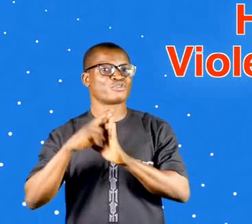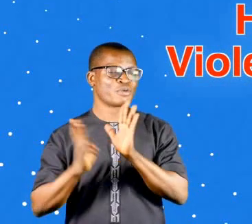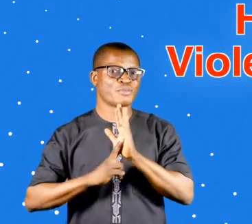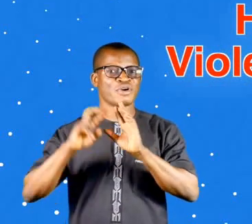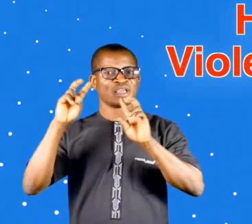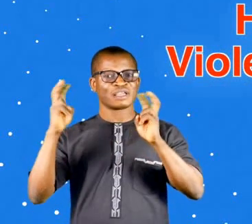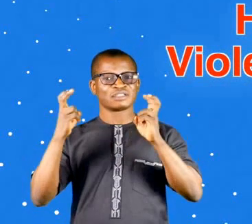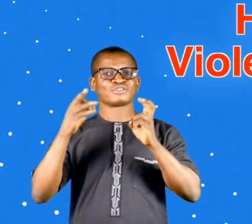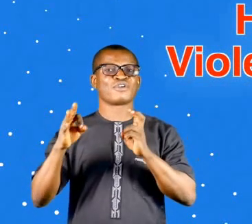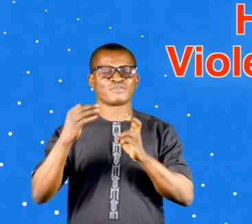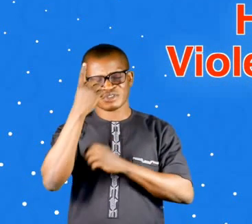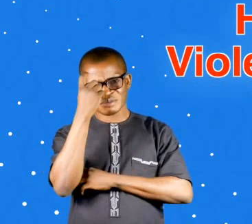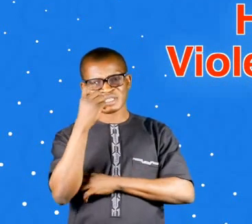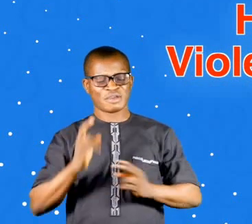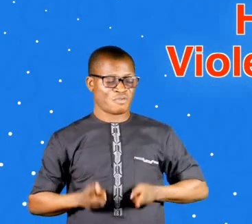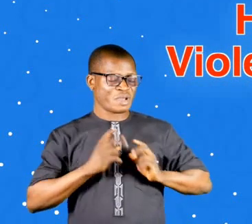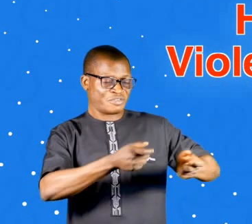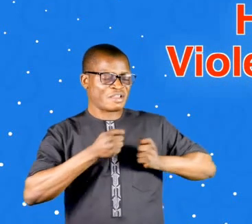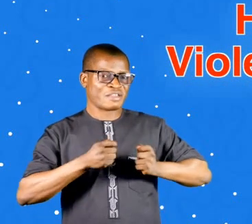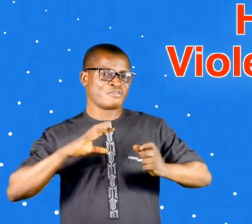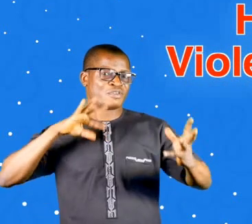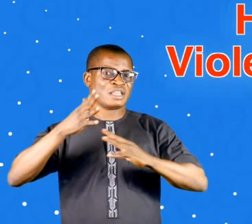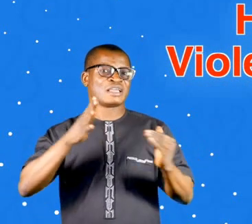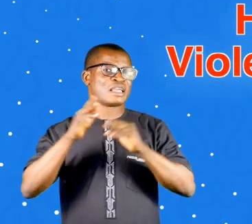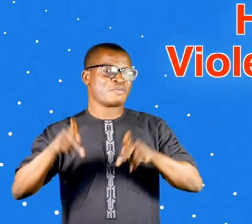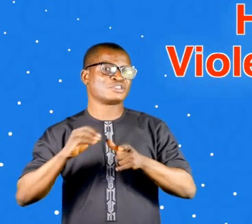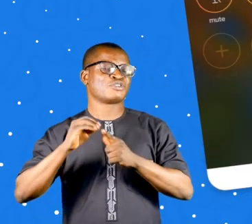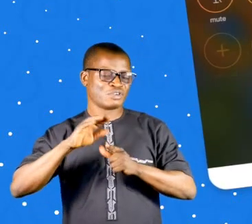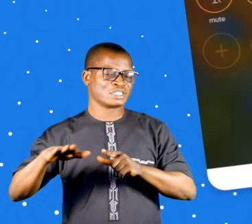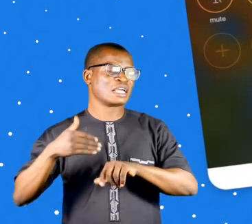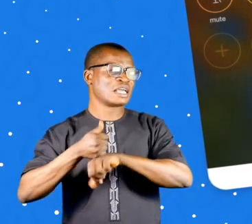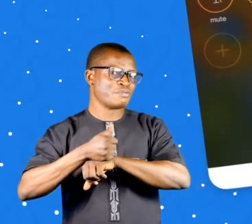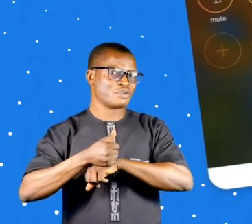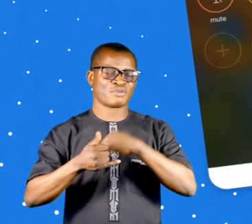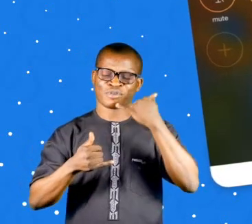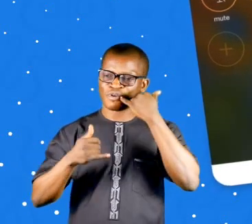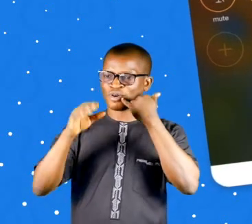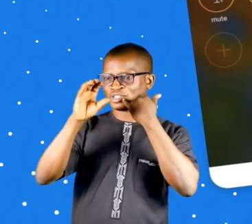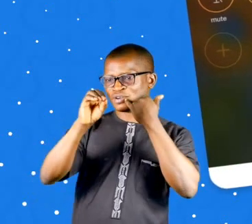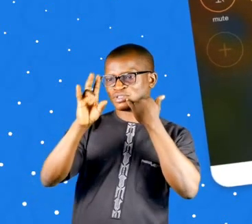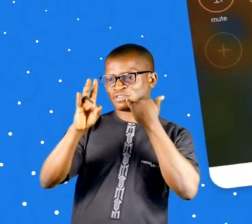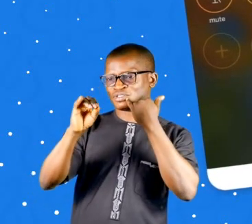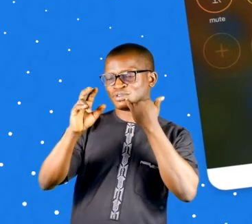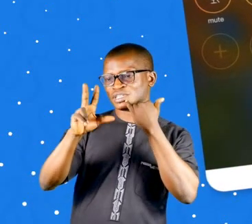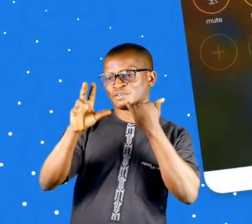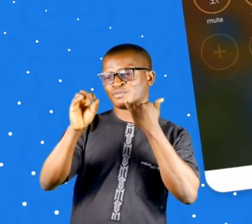to report cases of suspected human trafficking, violence against persons, and child abuse, please call NAPTIP Hotline